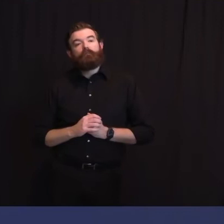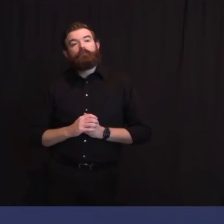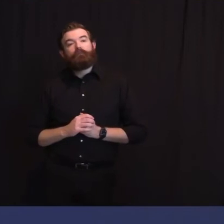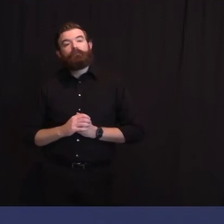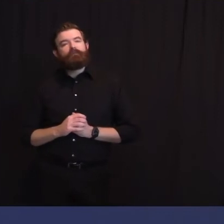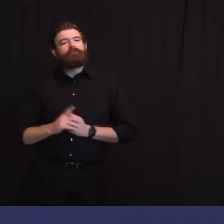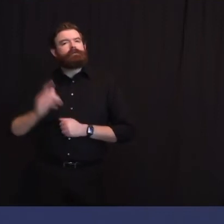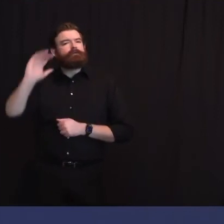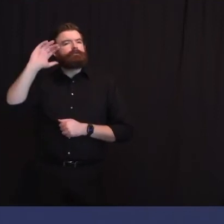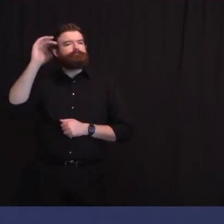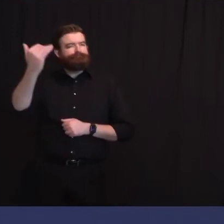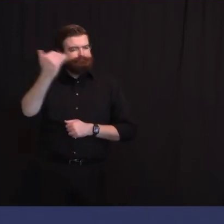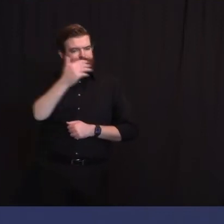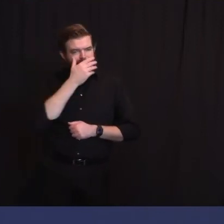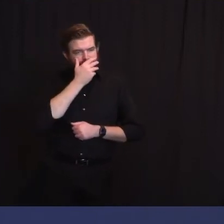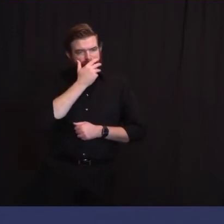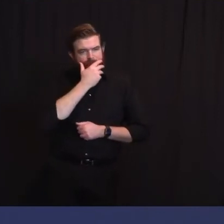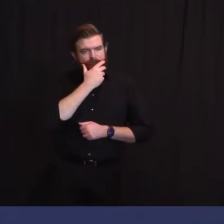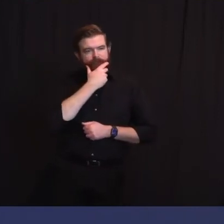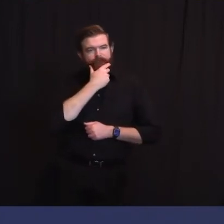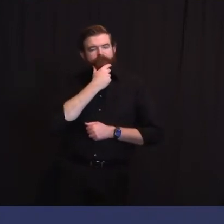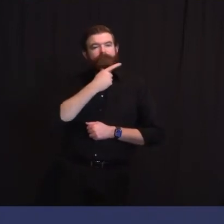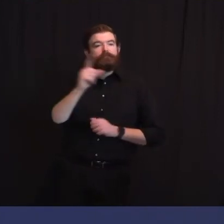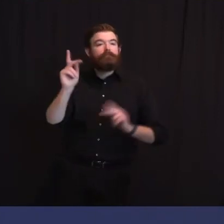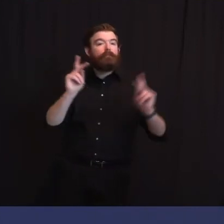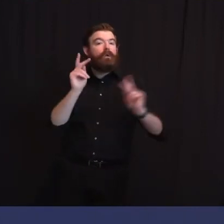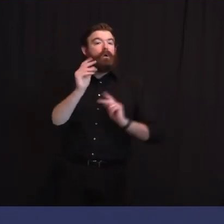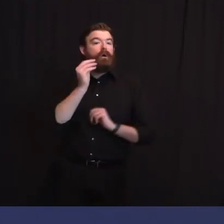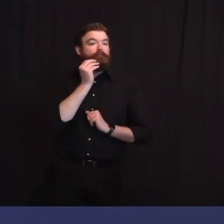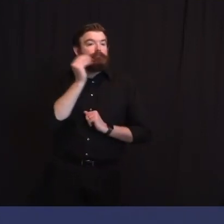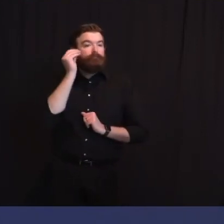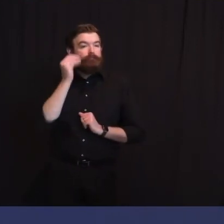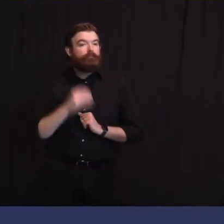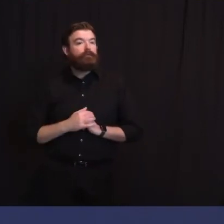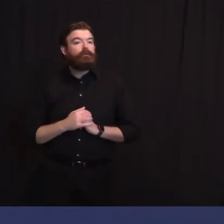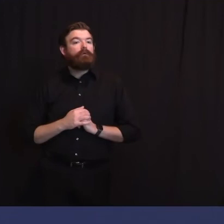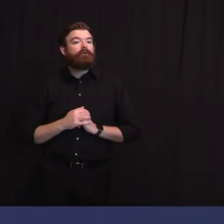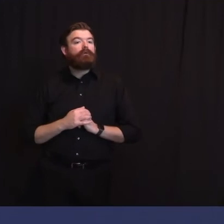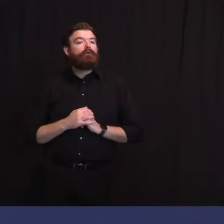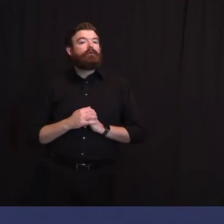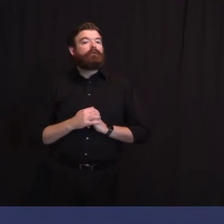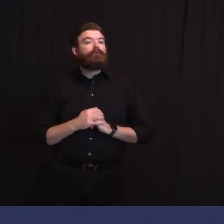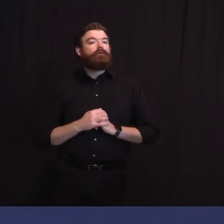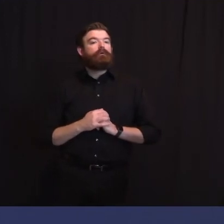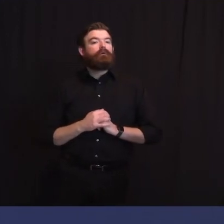month. And finally, where do college professors and students fit in the vaccine priority schedule?